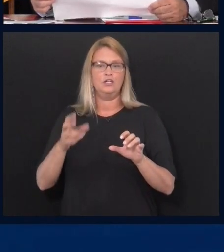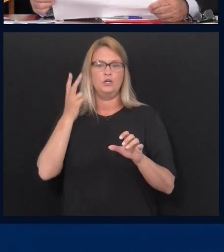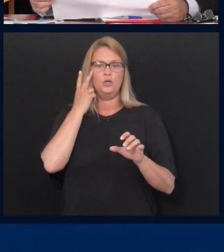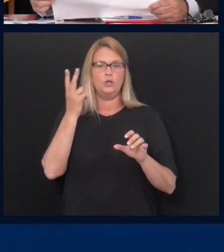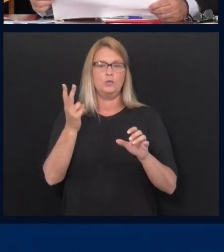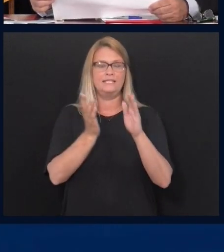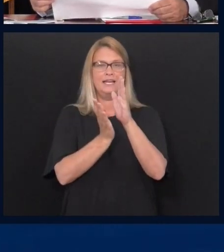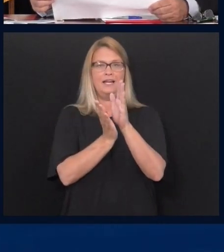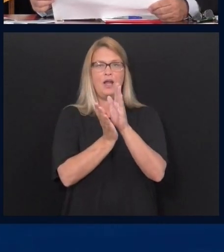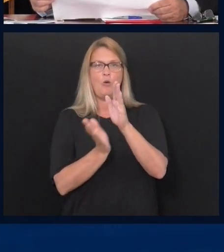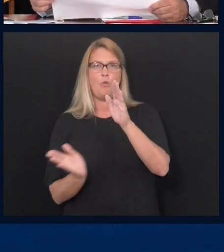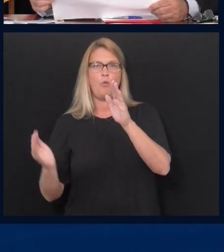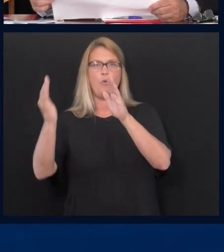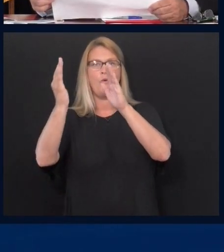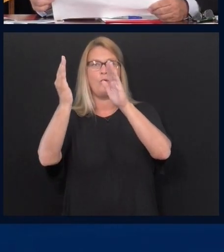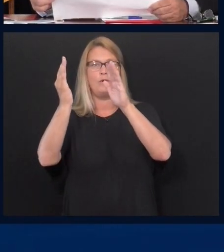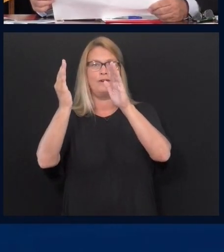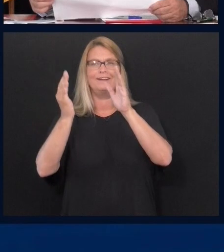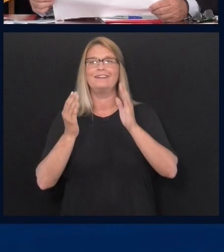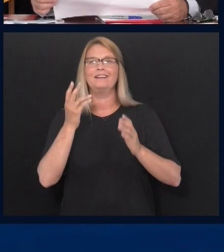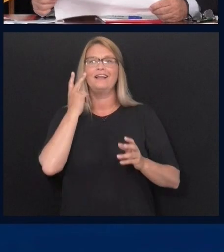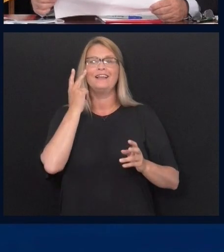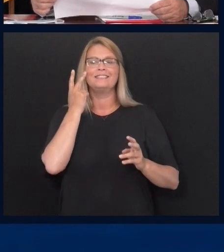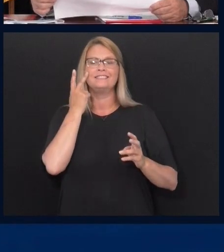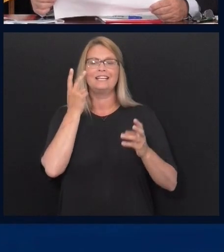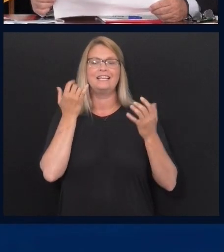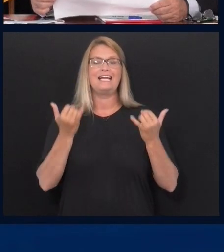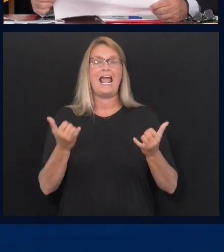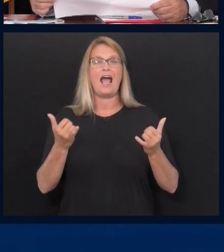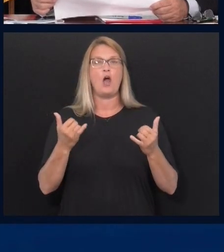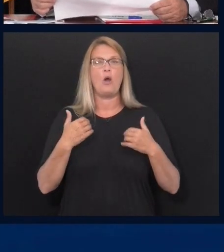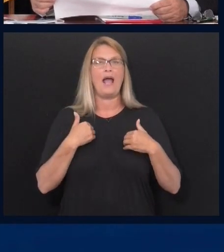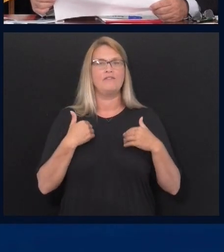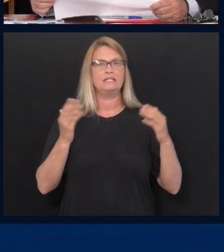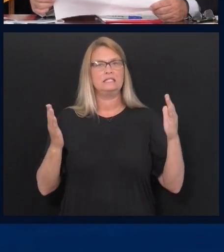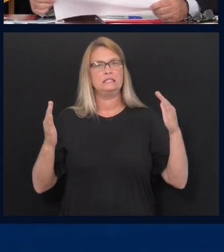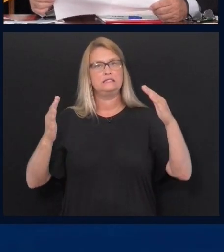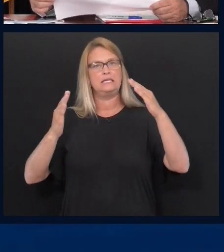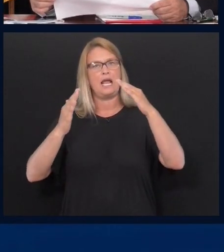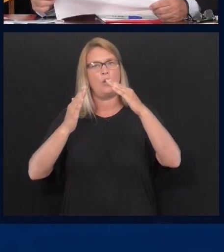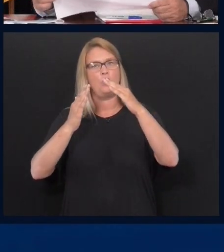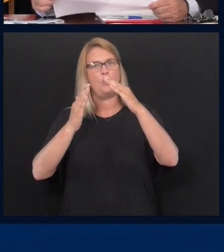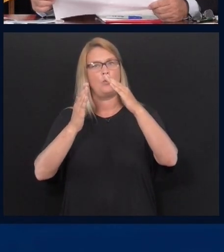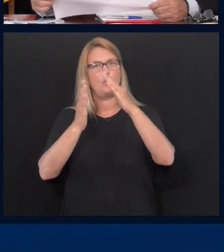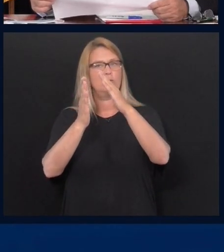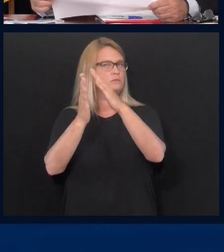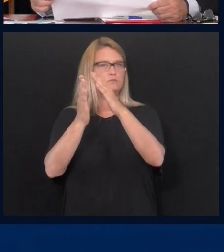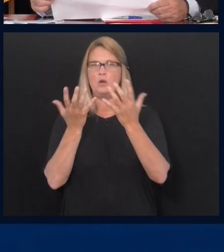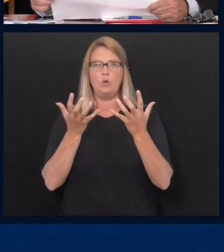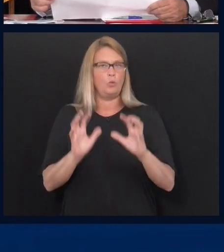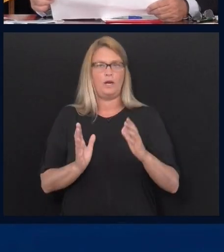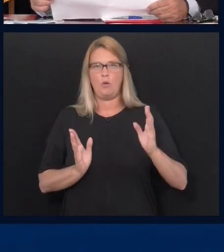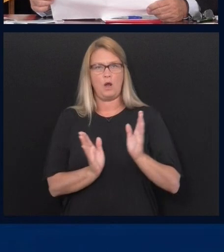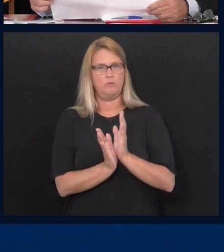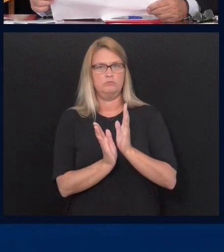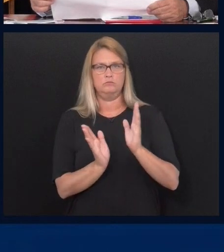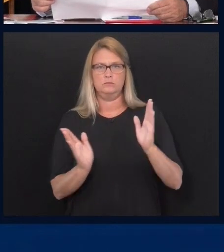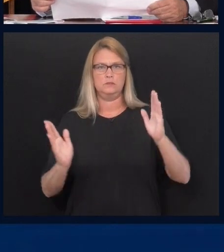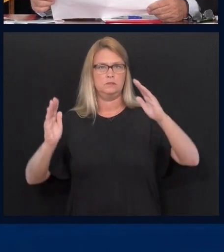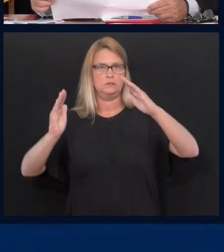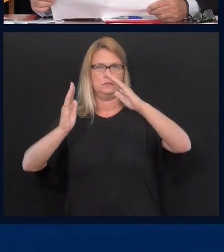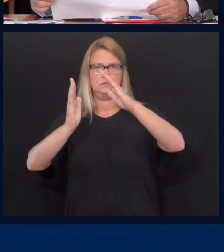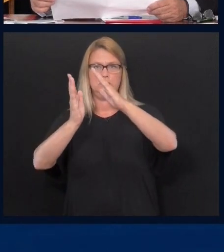and let them start meeting with their coaches again. We limited it to an hour. Just the ability to get back and see